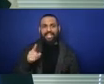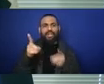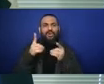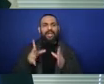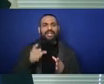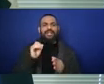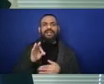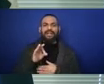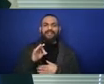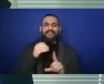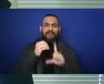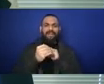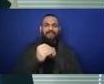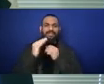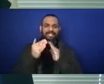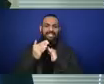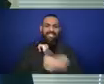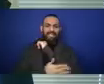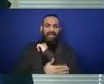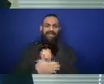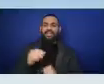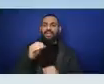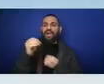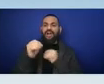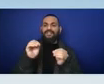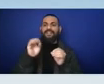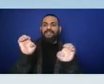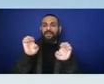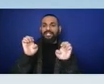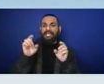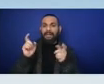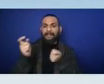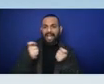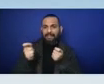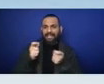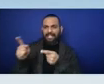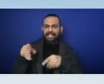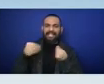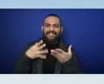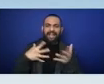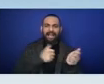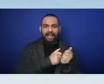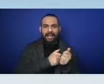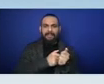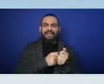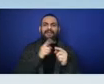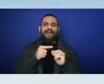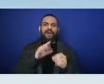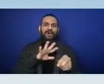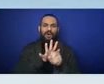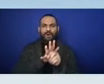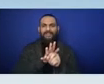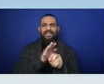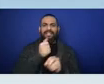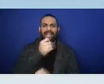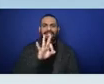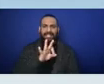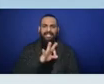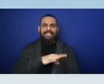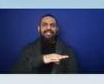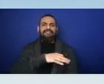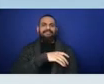of Emergency Management. He's going to give us an update on COVID-19 distribution in El Paso. And then